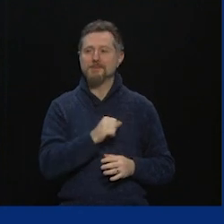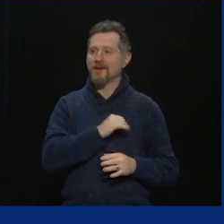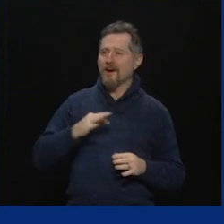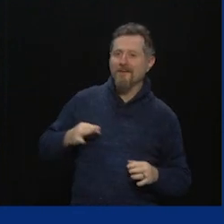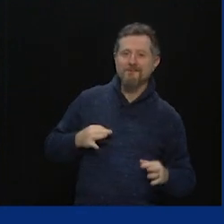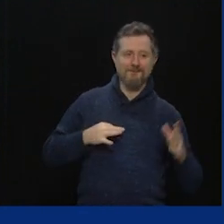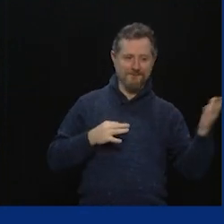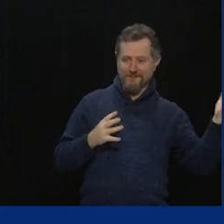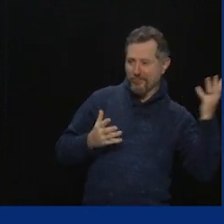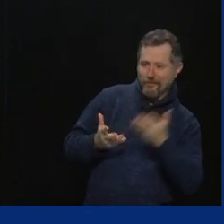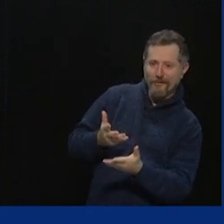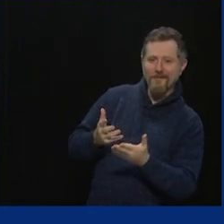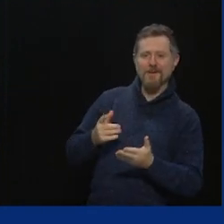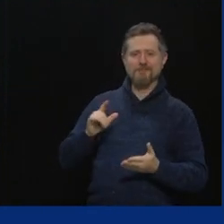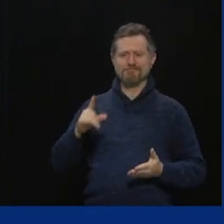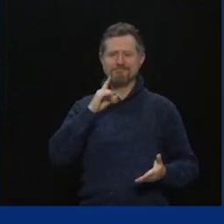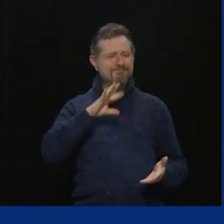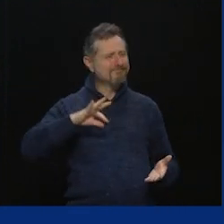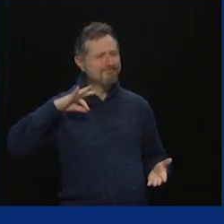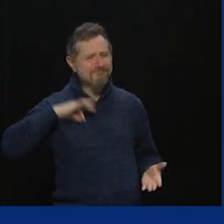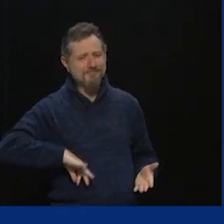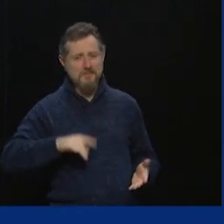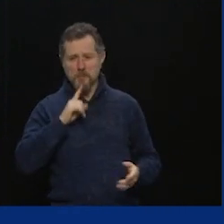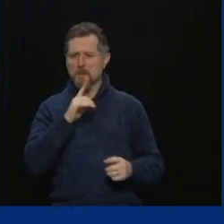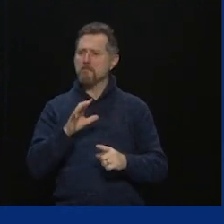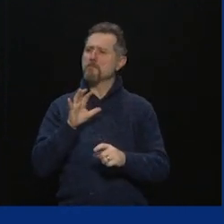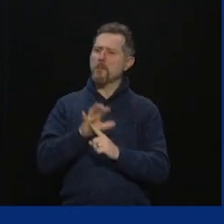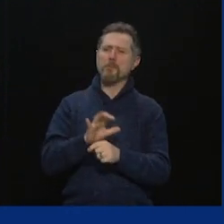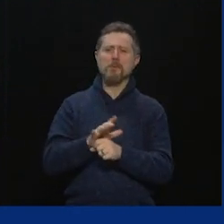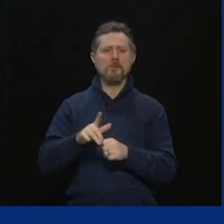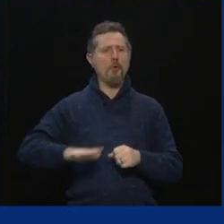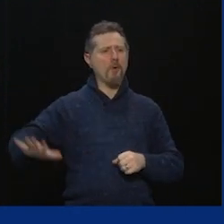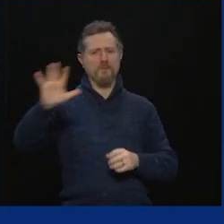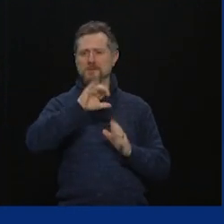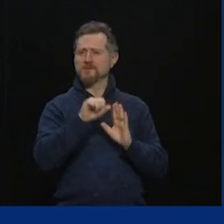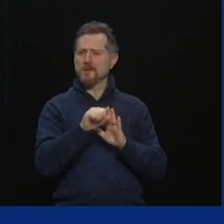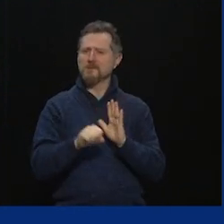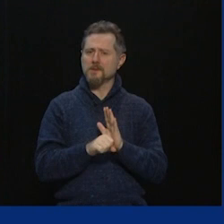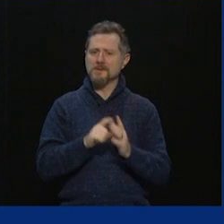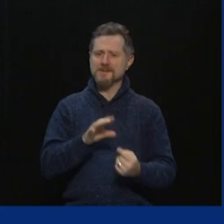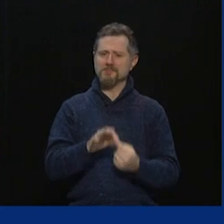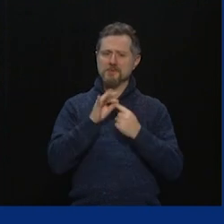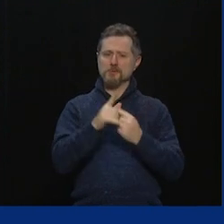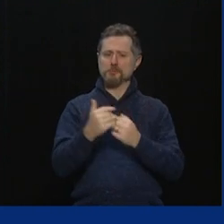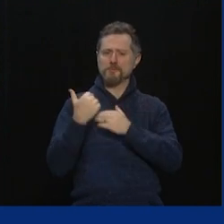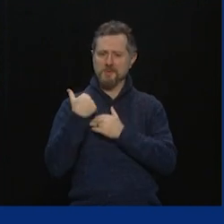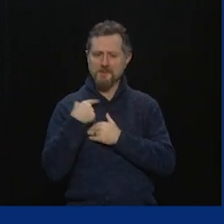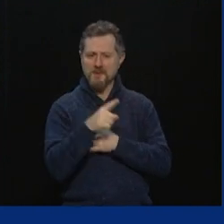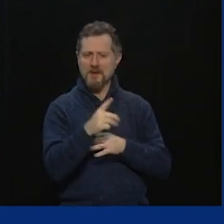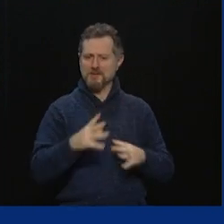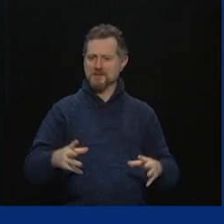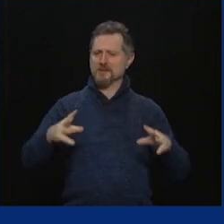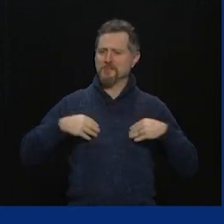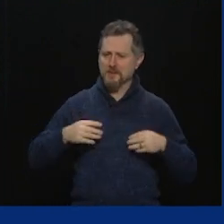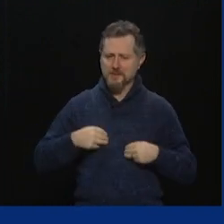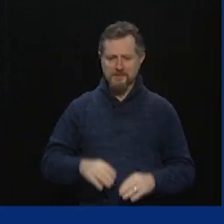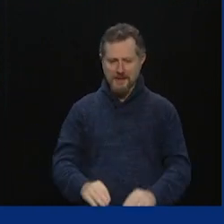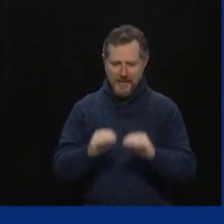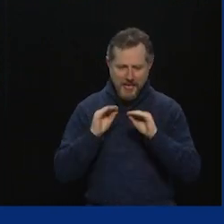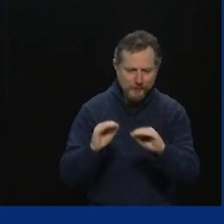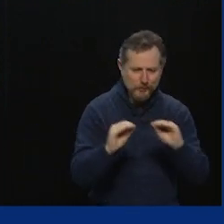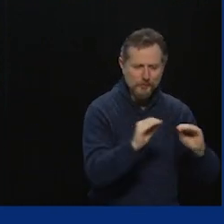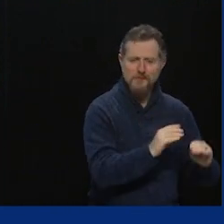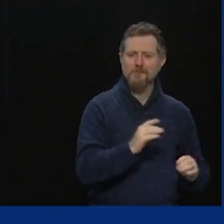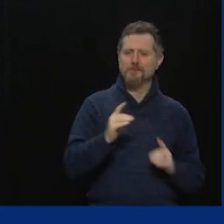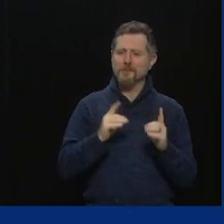will understand that this is a commitment that's statewide, but also the special responsibility that you've accepted to educate these young people and make them feel part